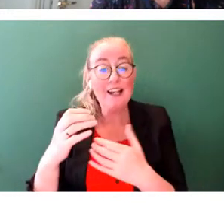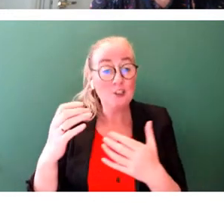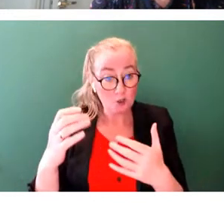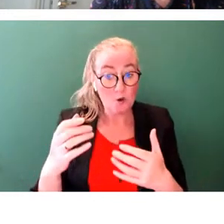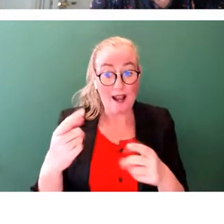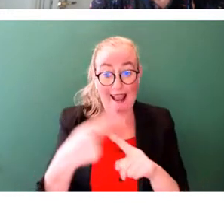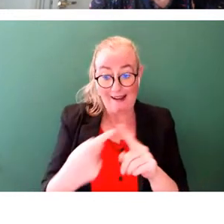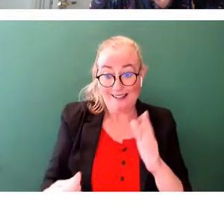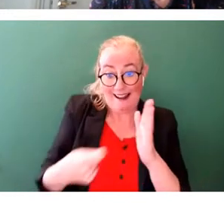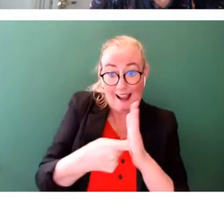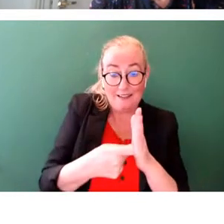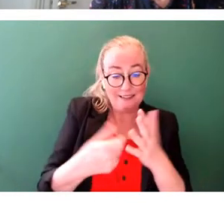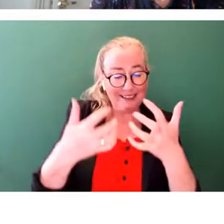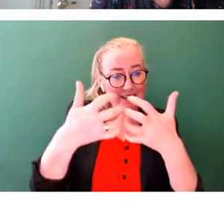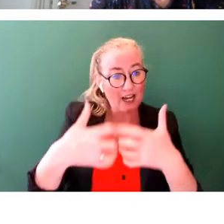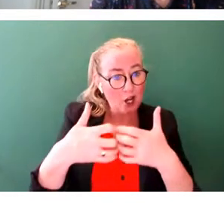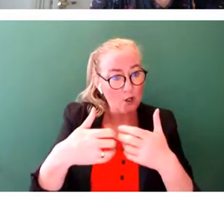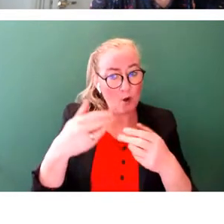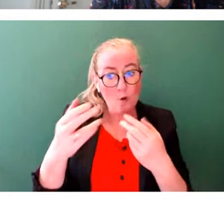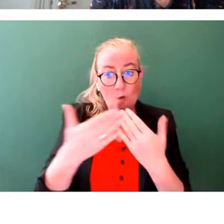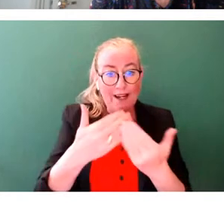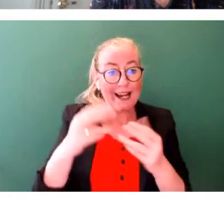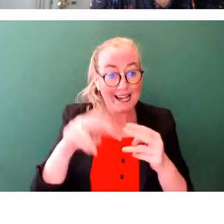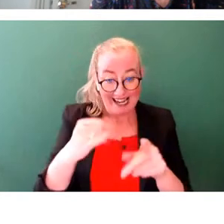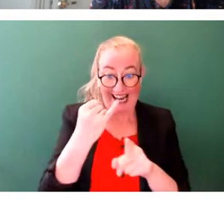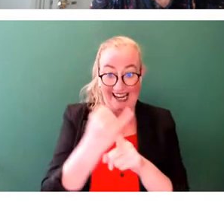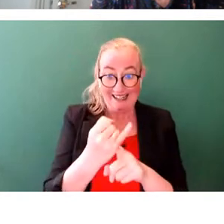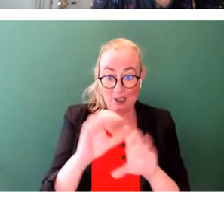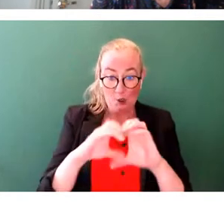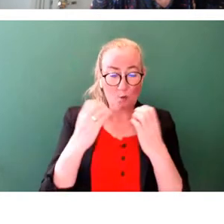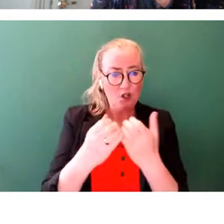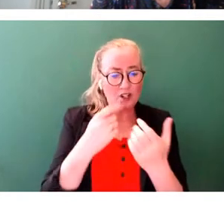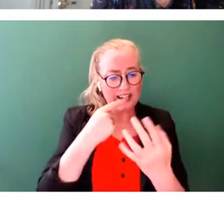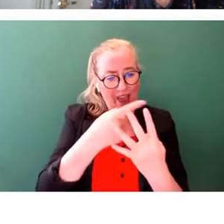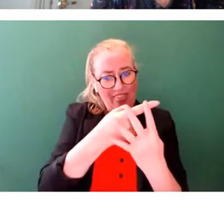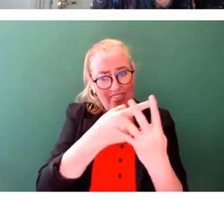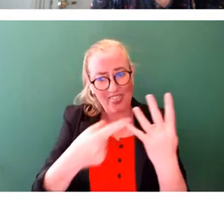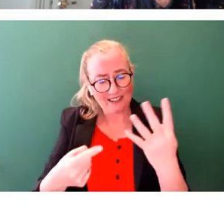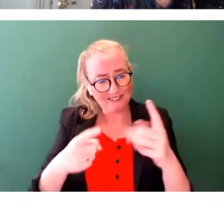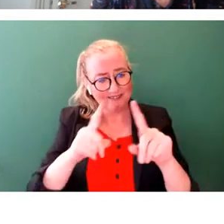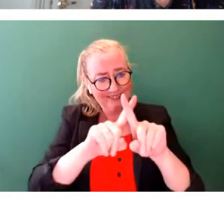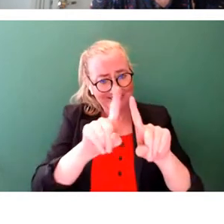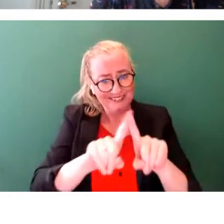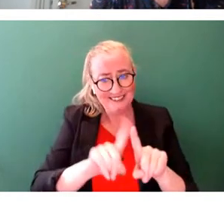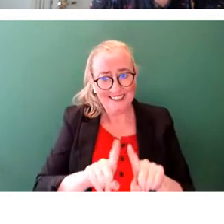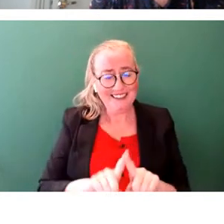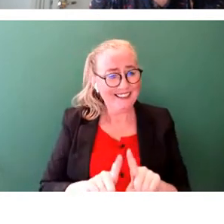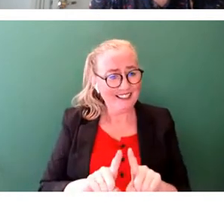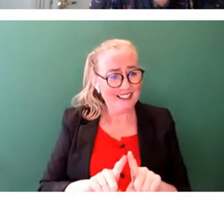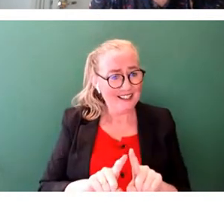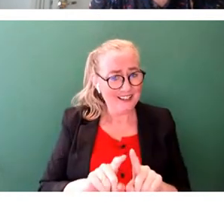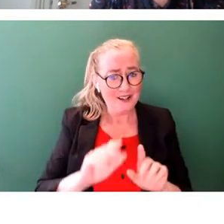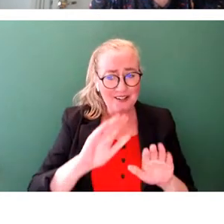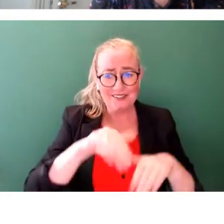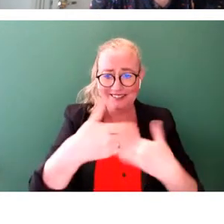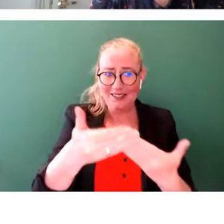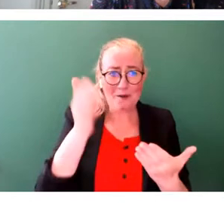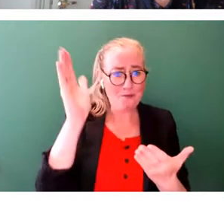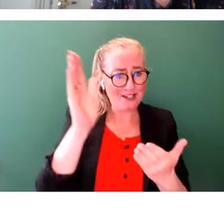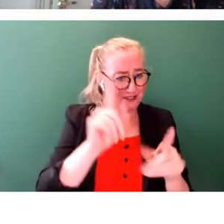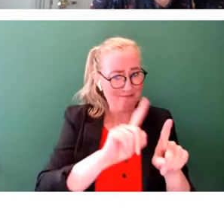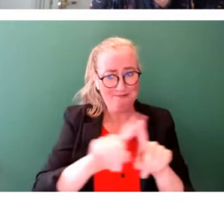it can add, and also then bringing in the community. So it's been a really, I think, complementary set of presentations, and